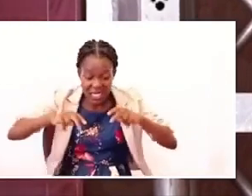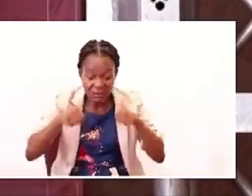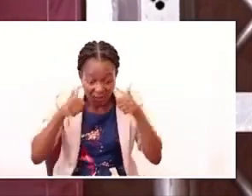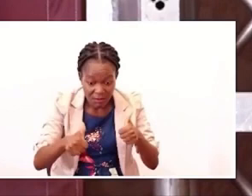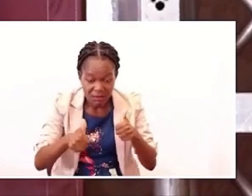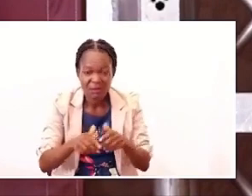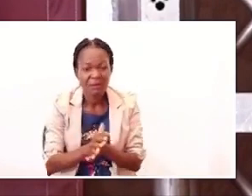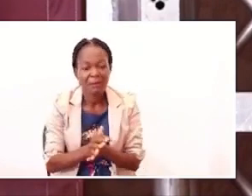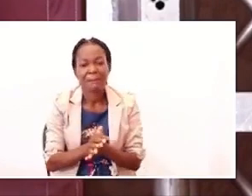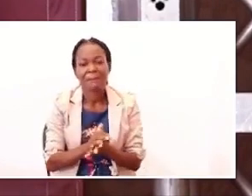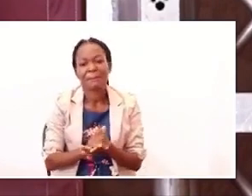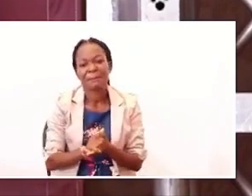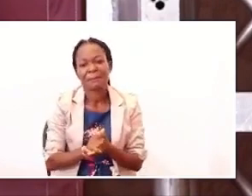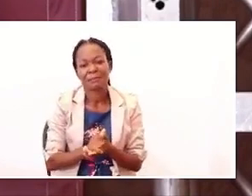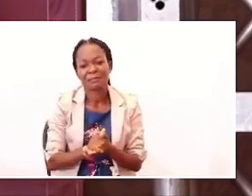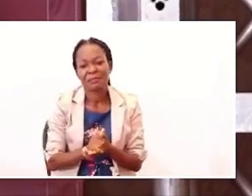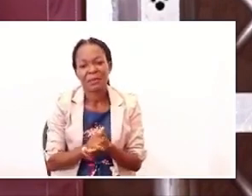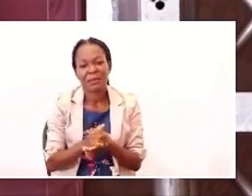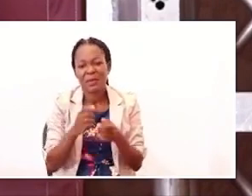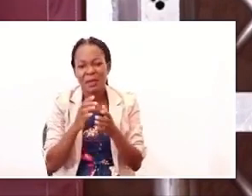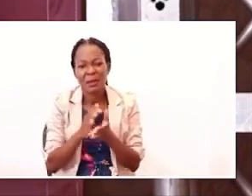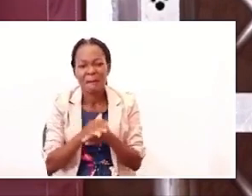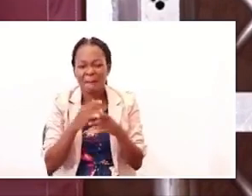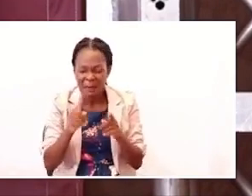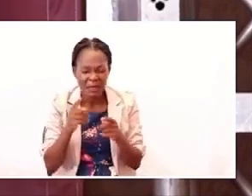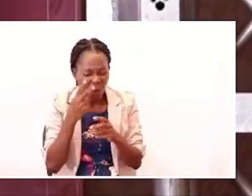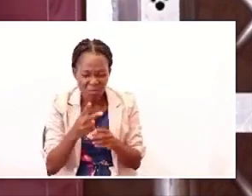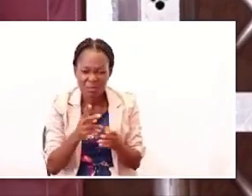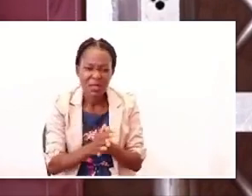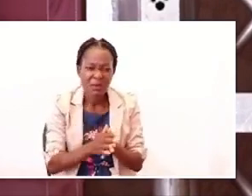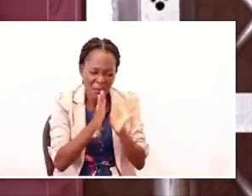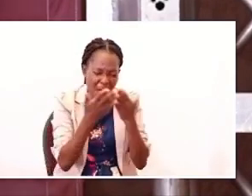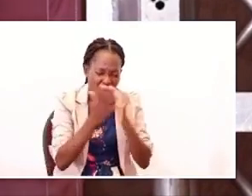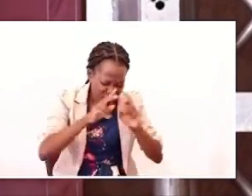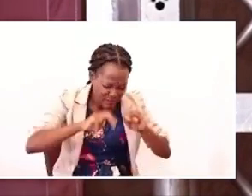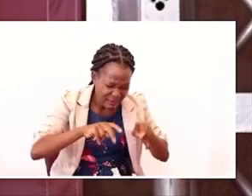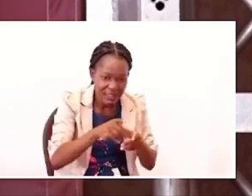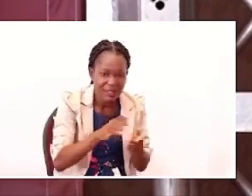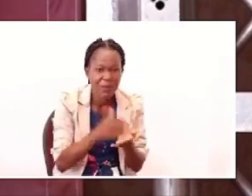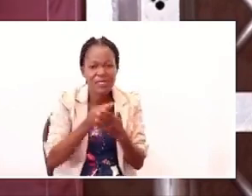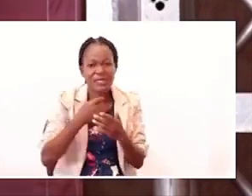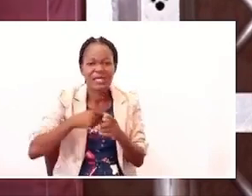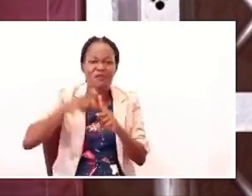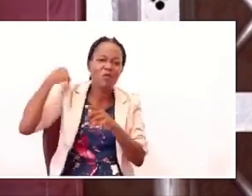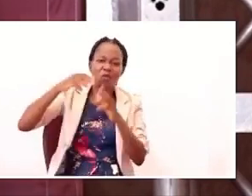place, the academic literature, which I would like to believe in because I believe I belong there,